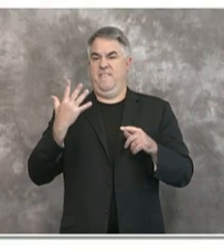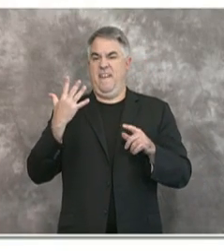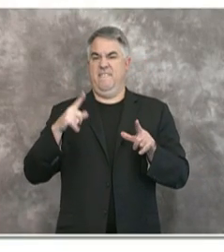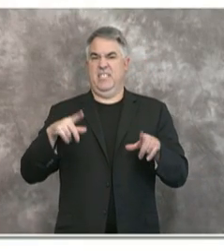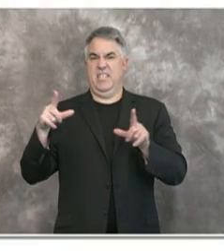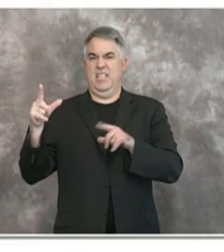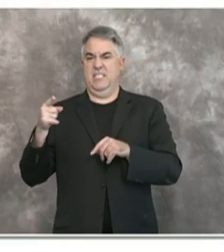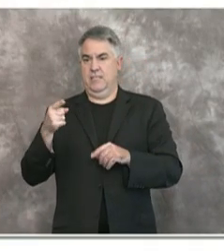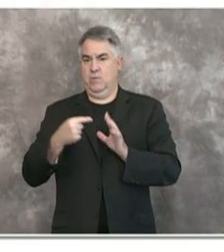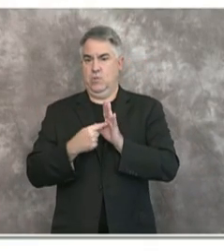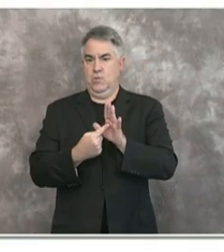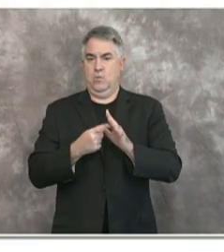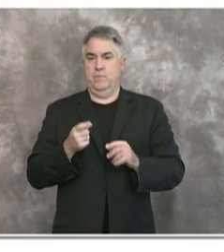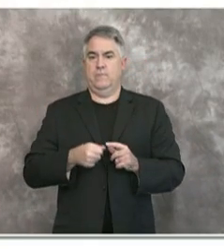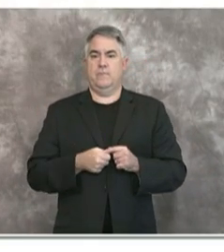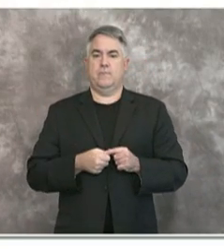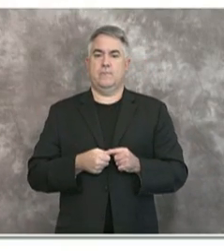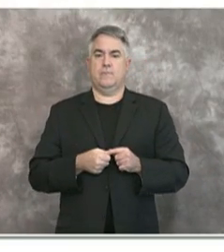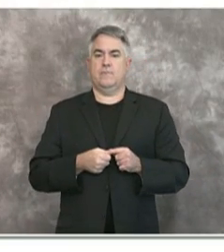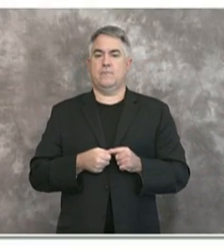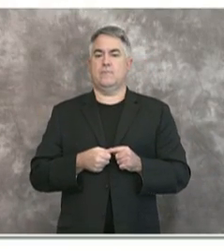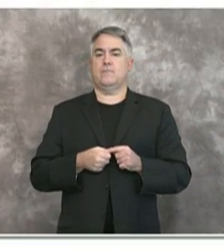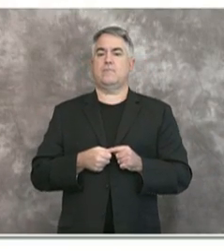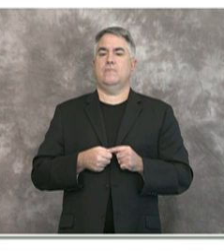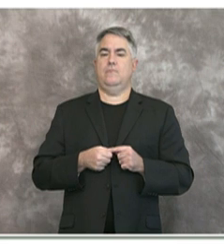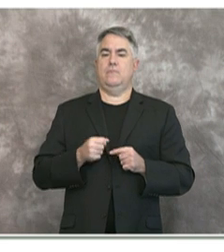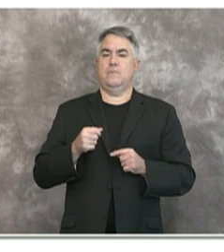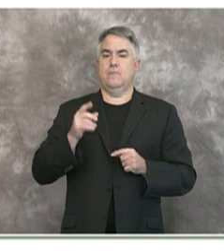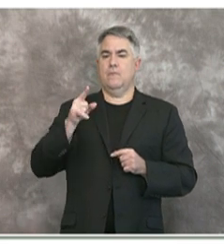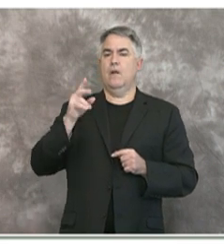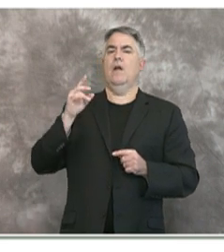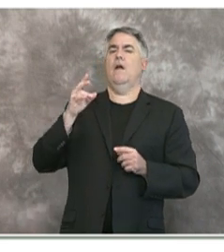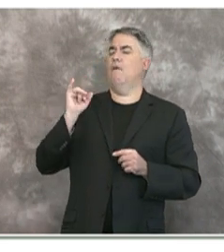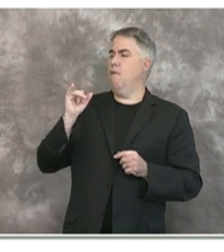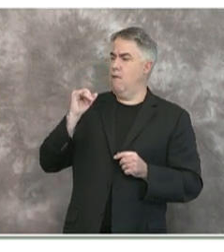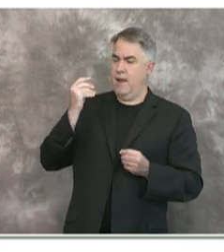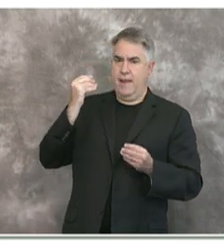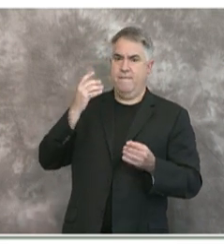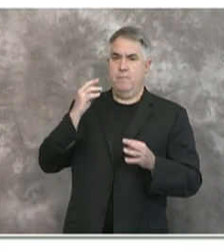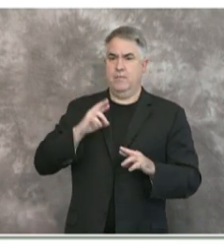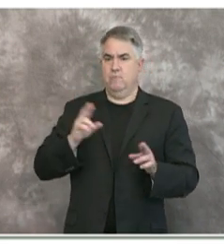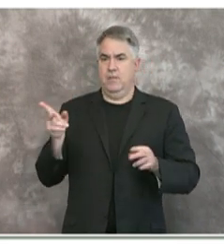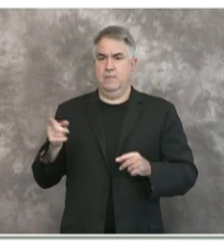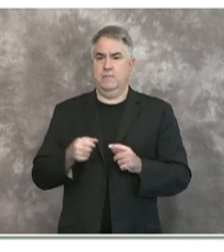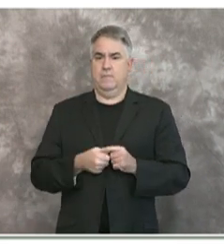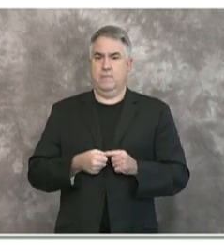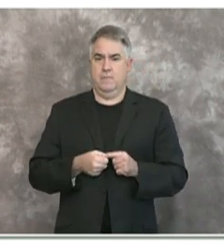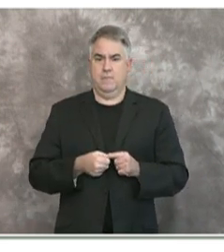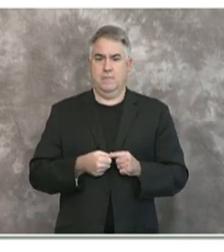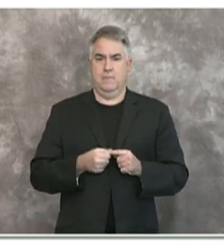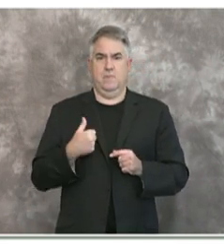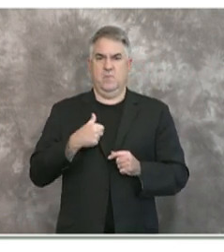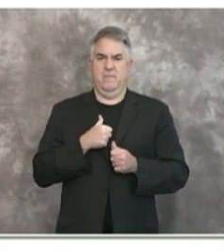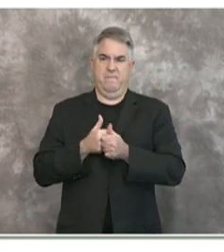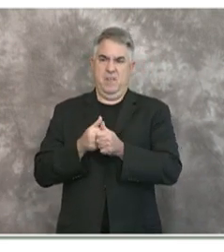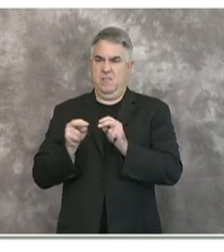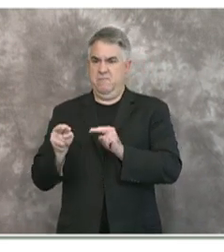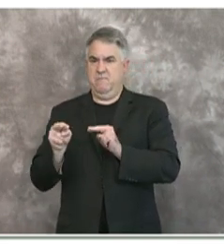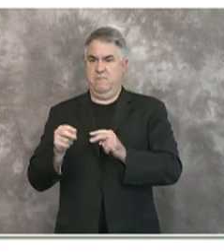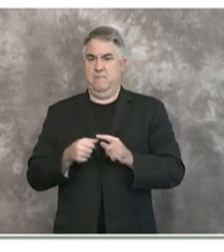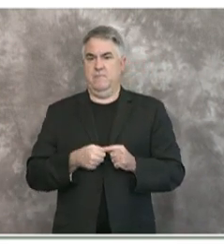to renew your information about metrics that we are following. This slide shows our epi